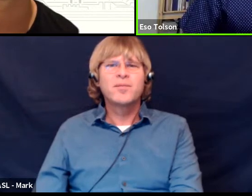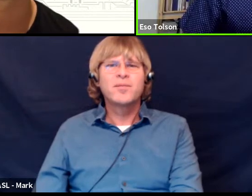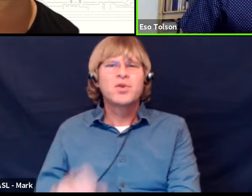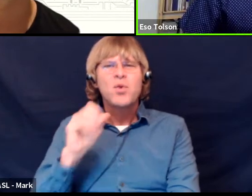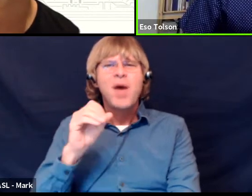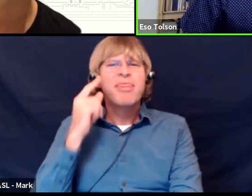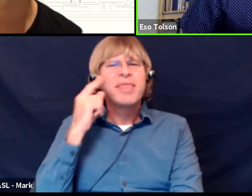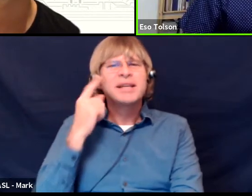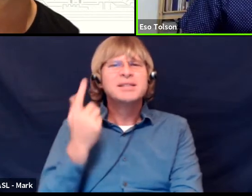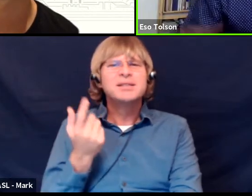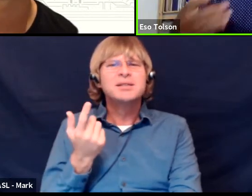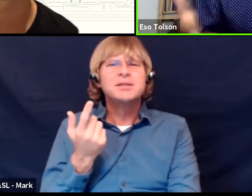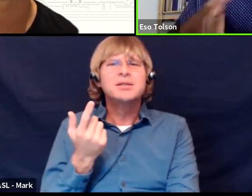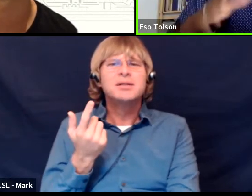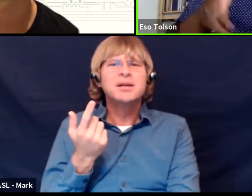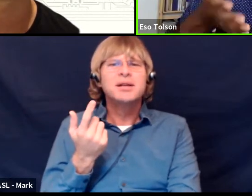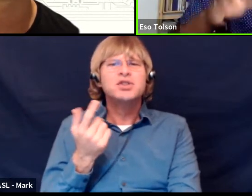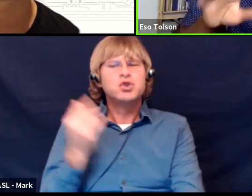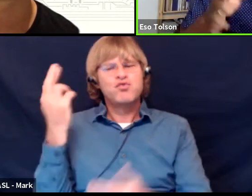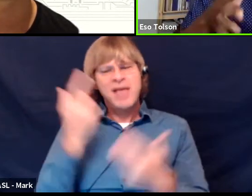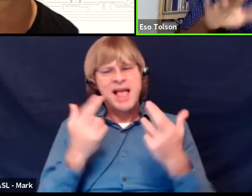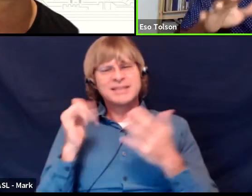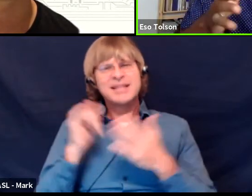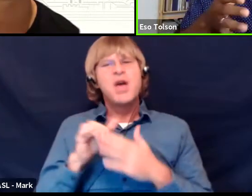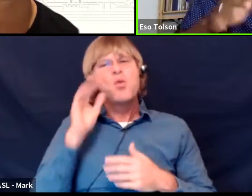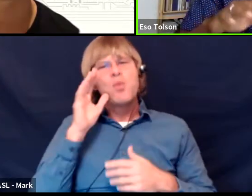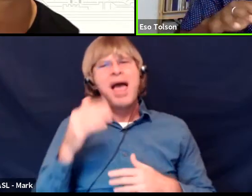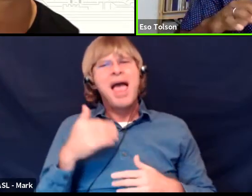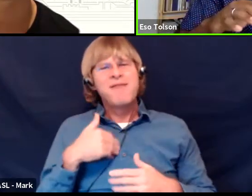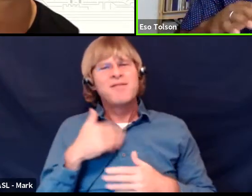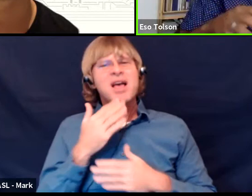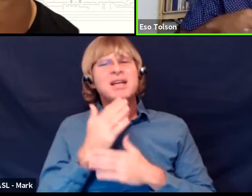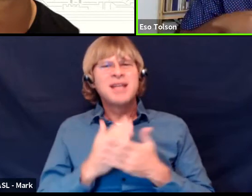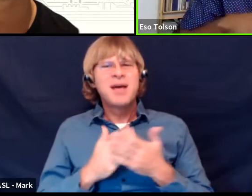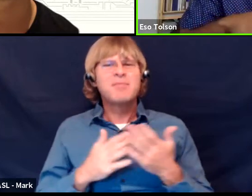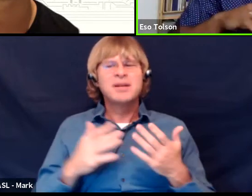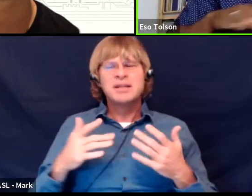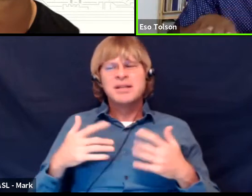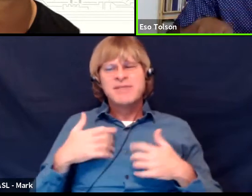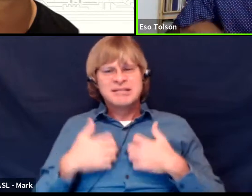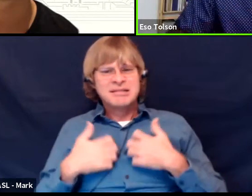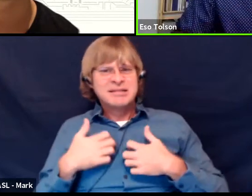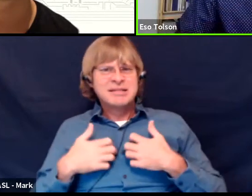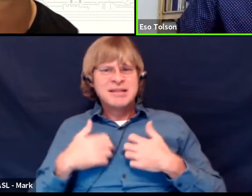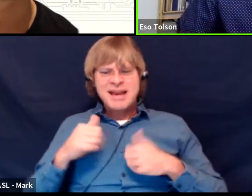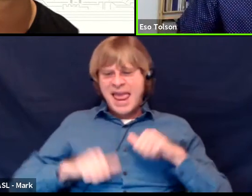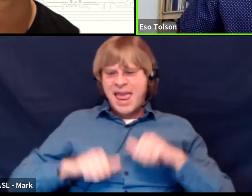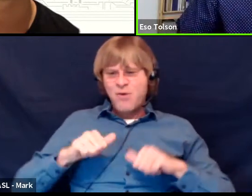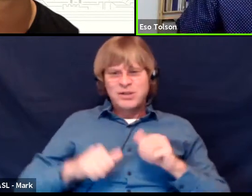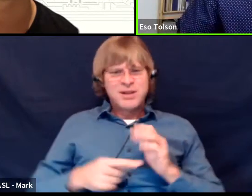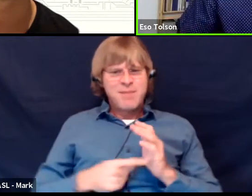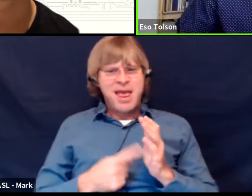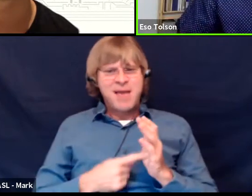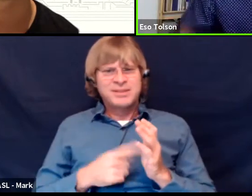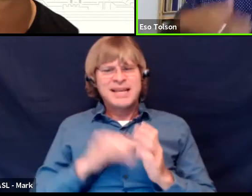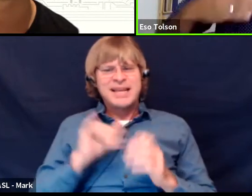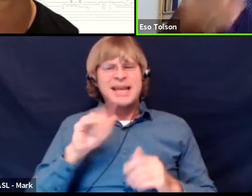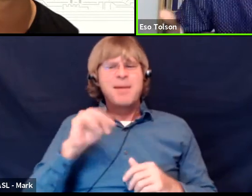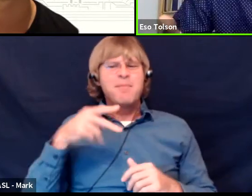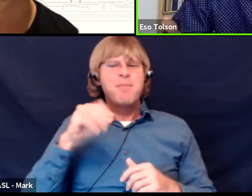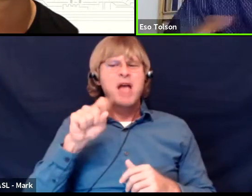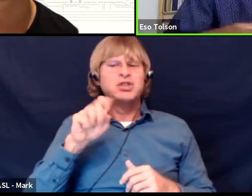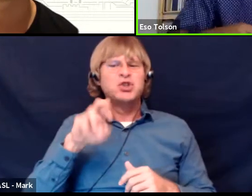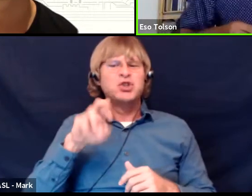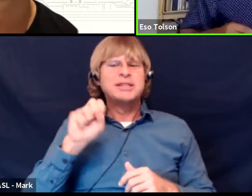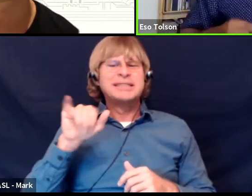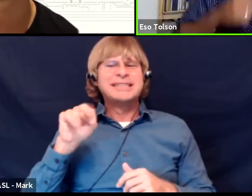it's just realizing that there's going to be a taste of that imposter syndrome there, but don't give